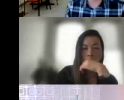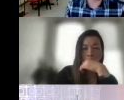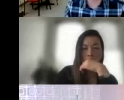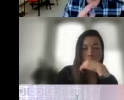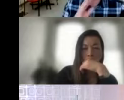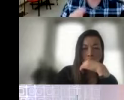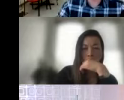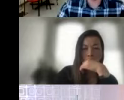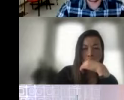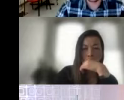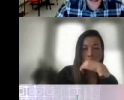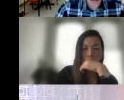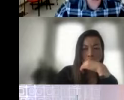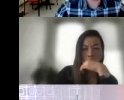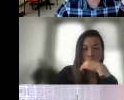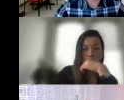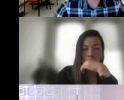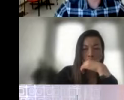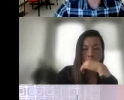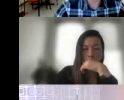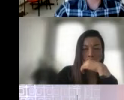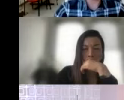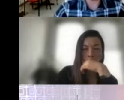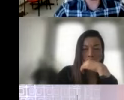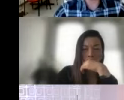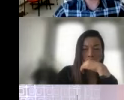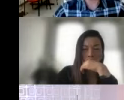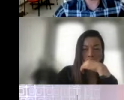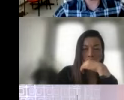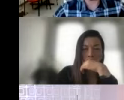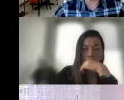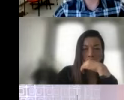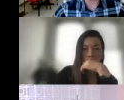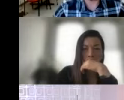we use a tensor model, DTI, the diffusion tensor model, that